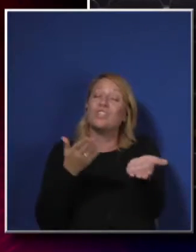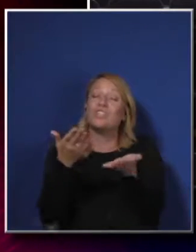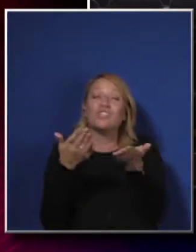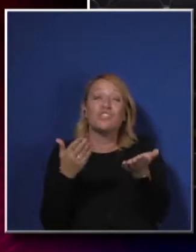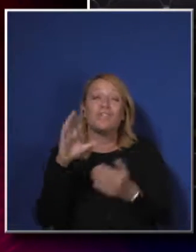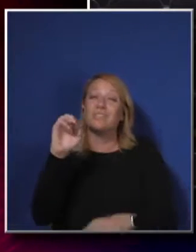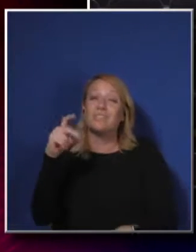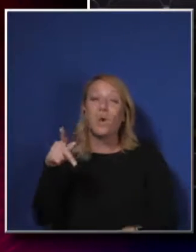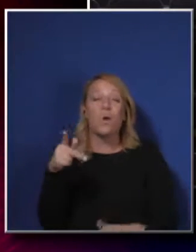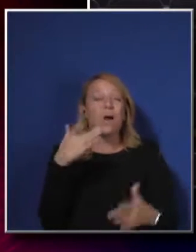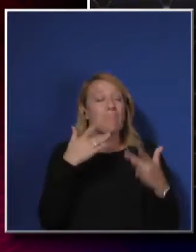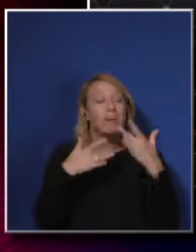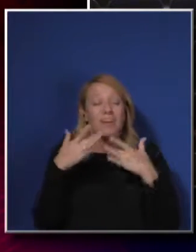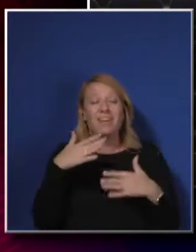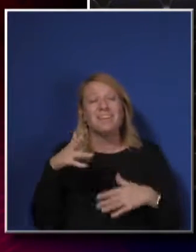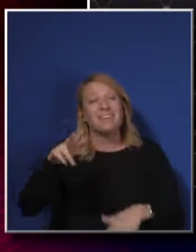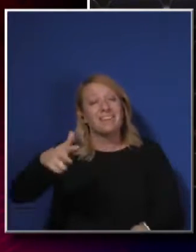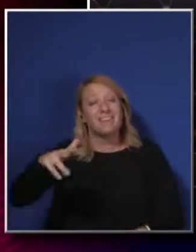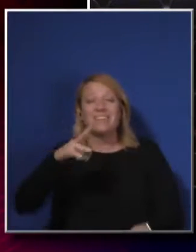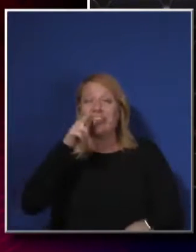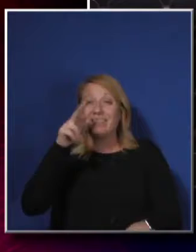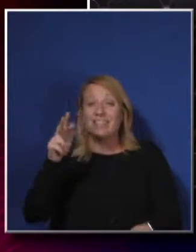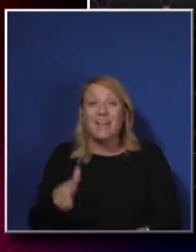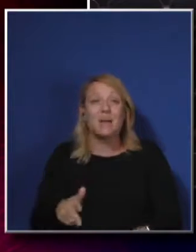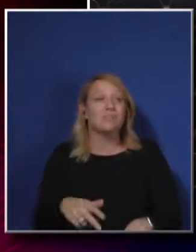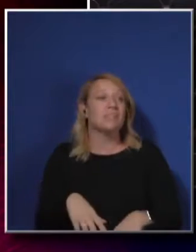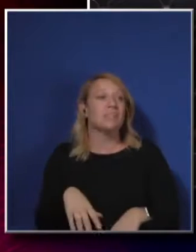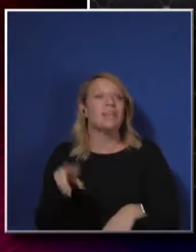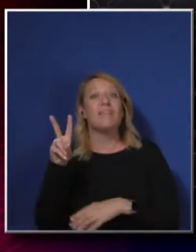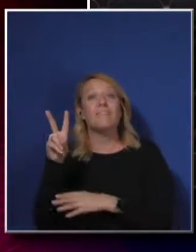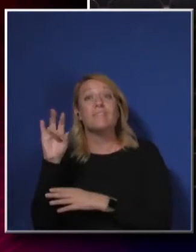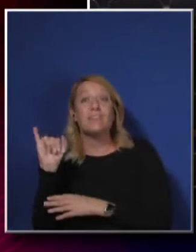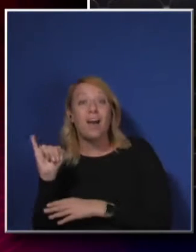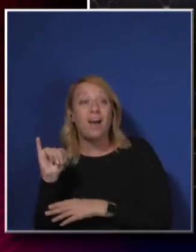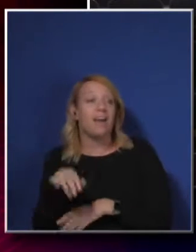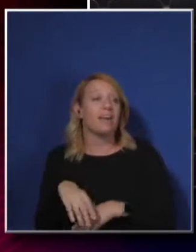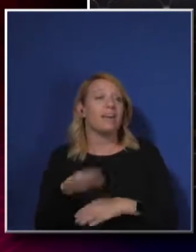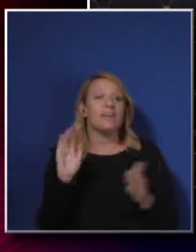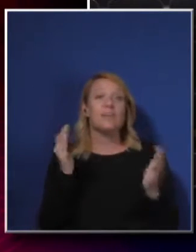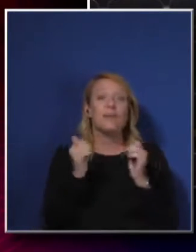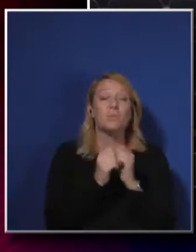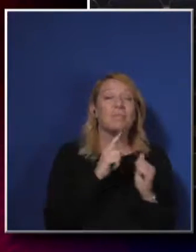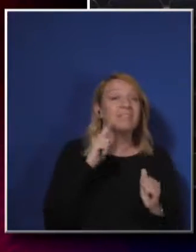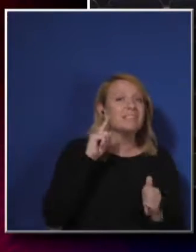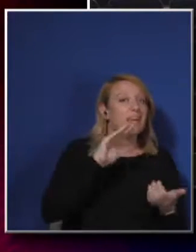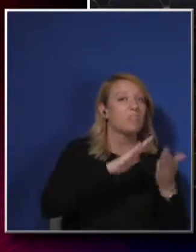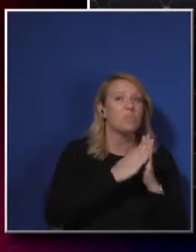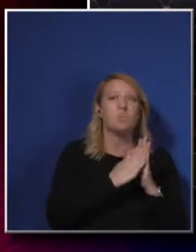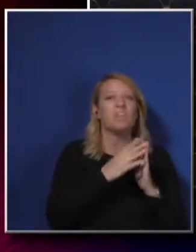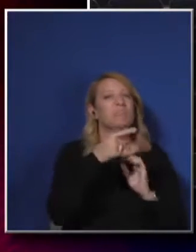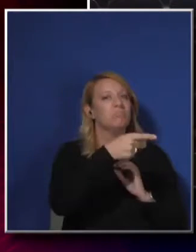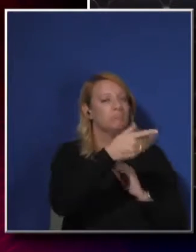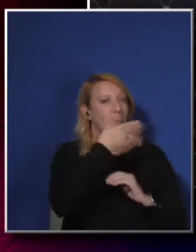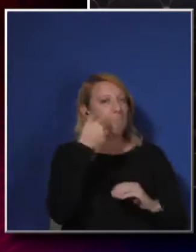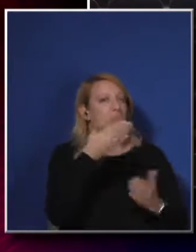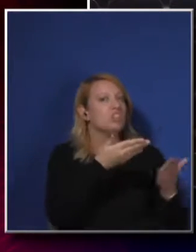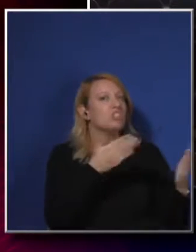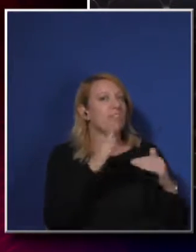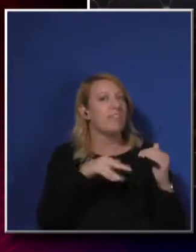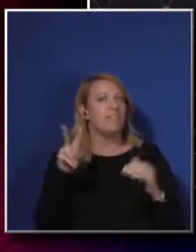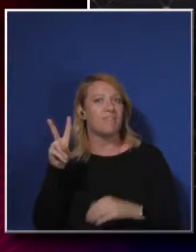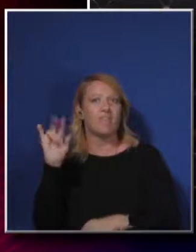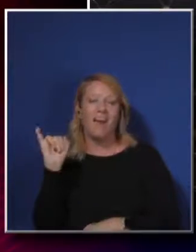lack of services ASDB provides period to visually impaired people versus hearing impaired community, We've examined the dismal AZ merit outcomes of